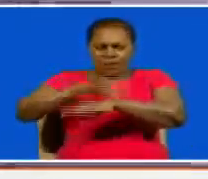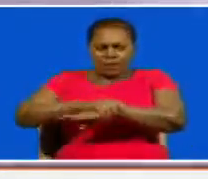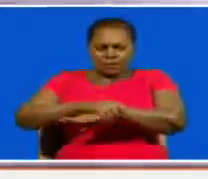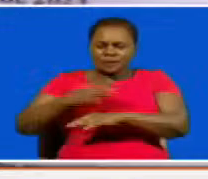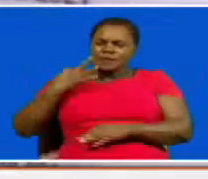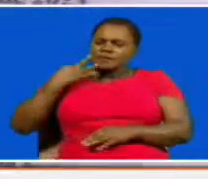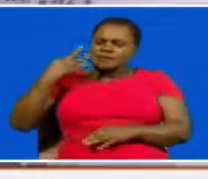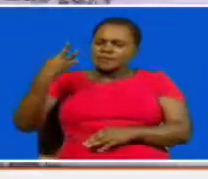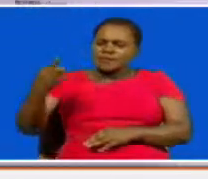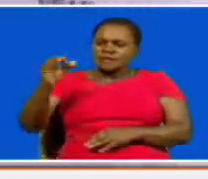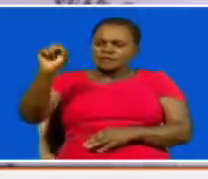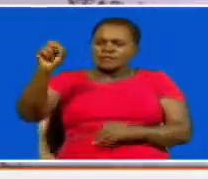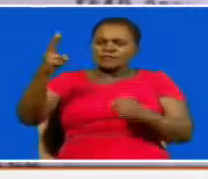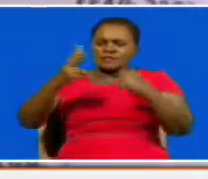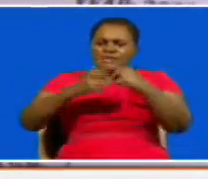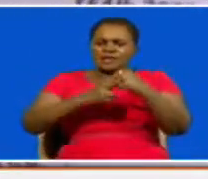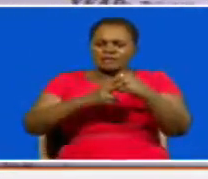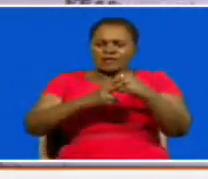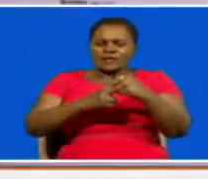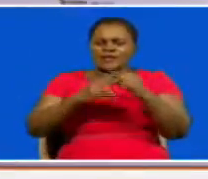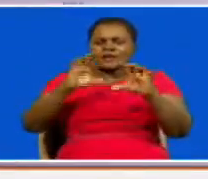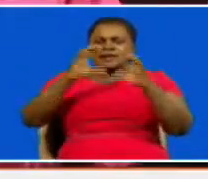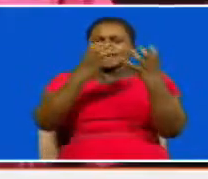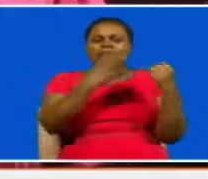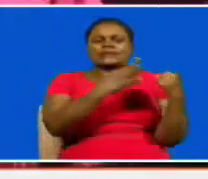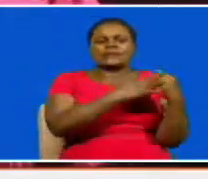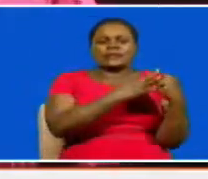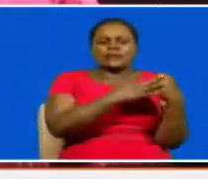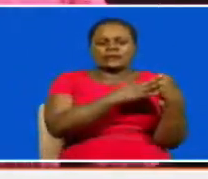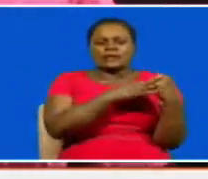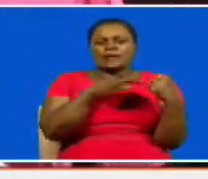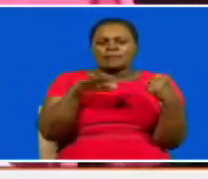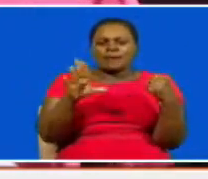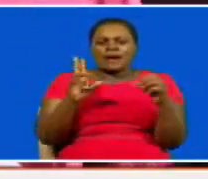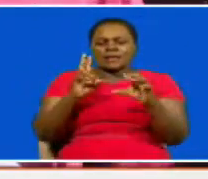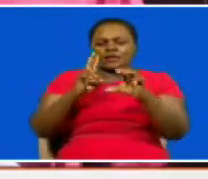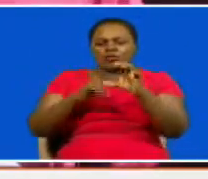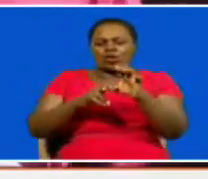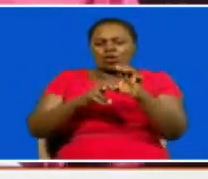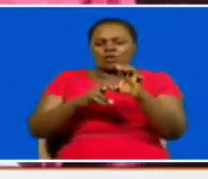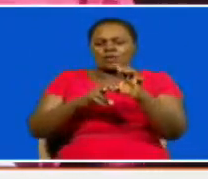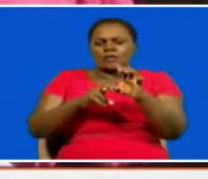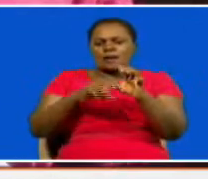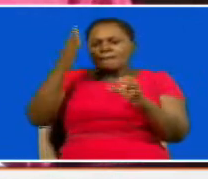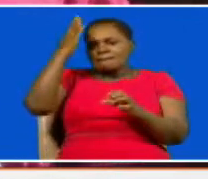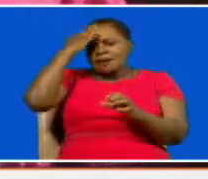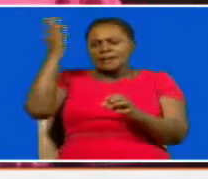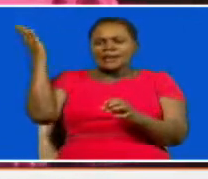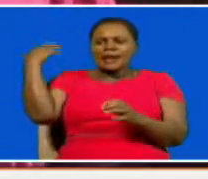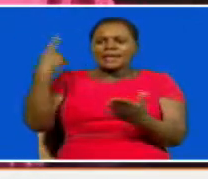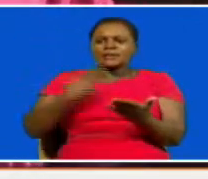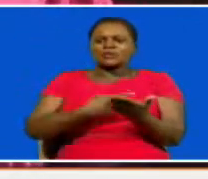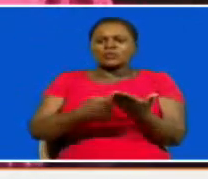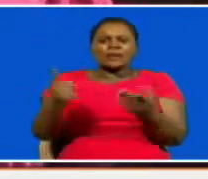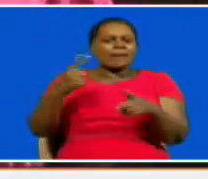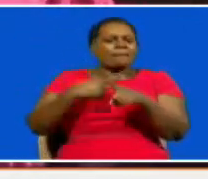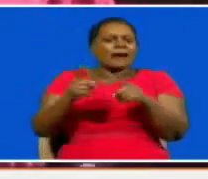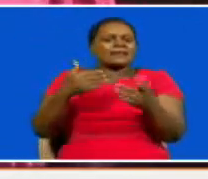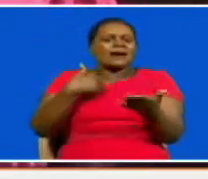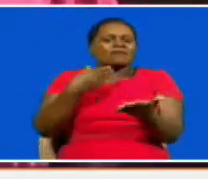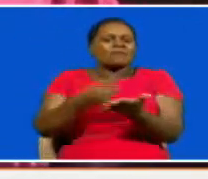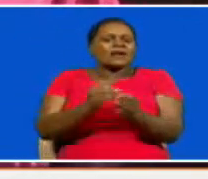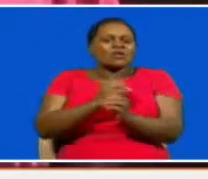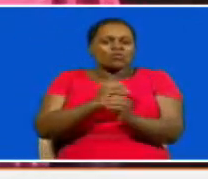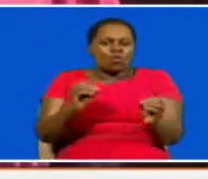scored 357 marks in KCPE. She was supposed to report to school on Monday last week, but lack of school